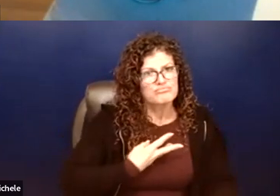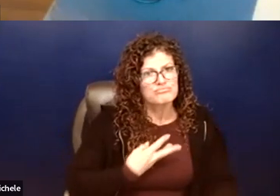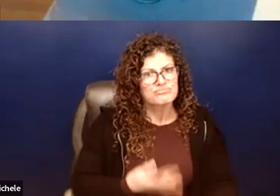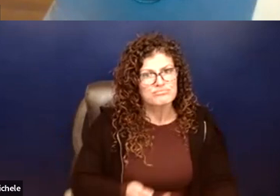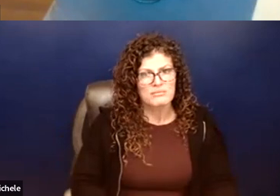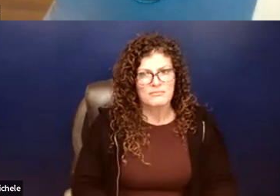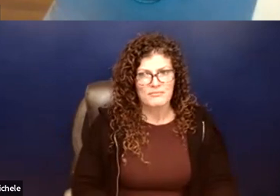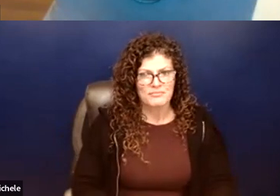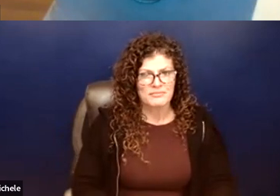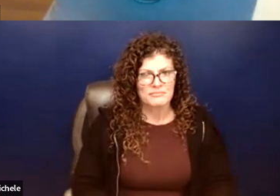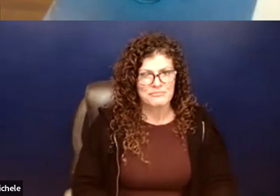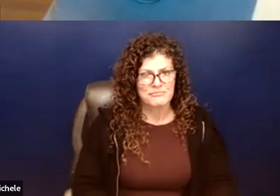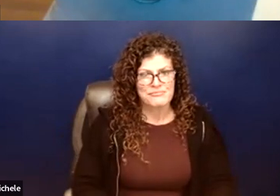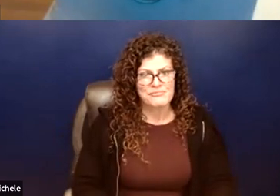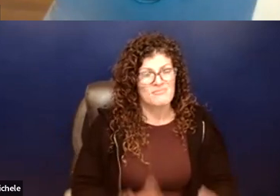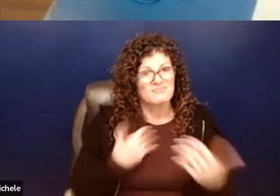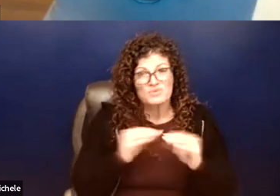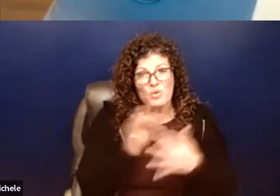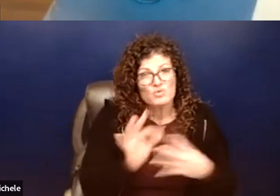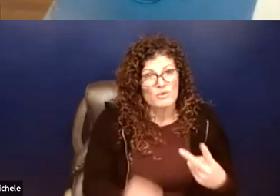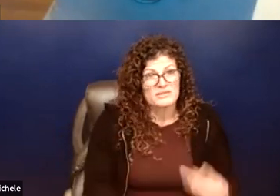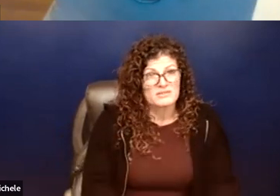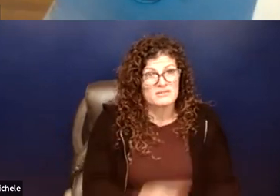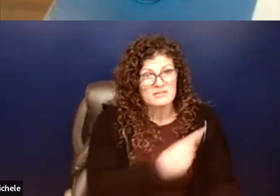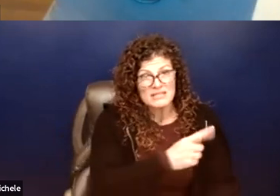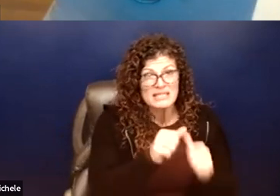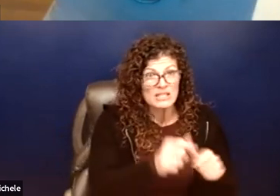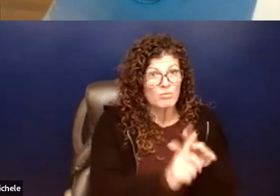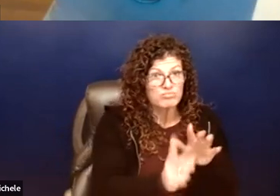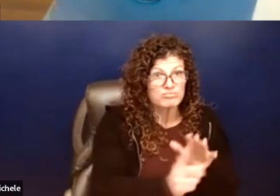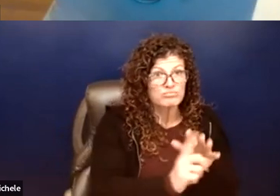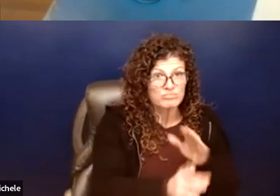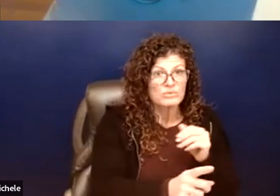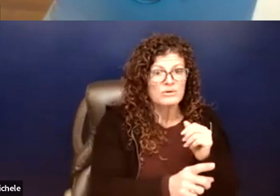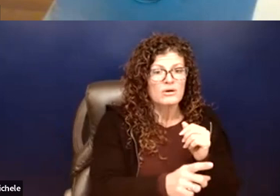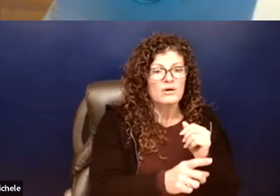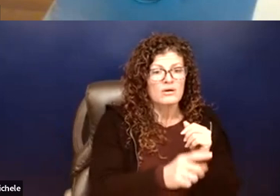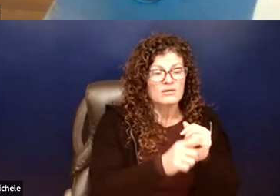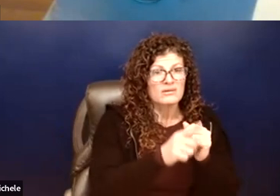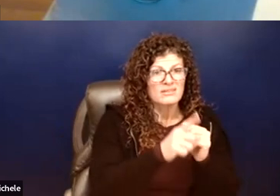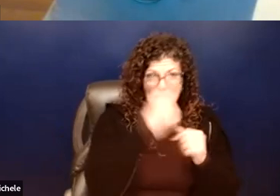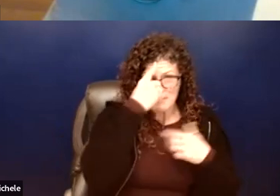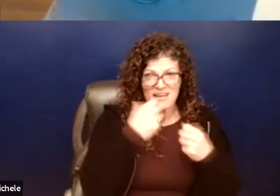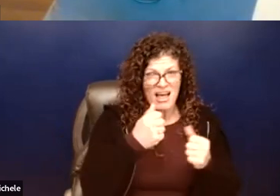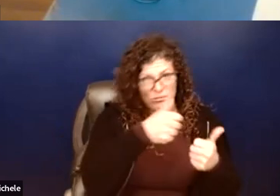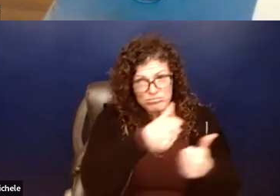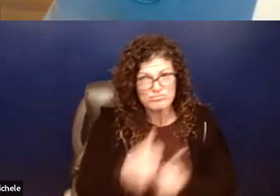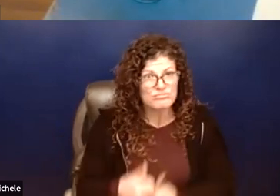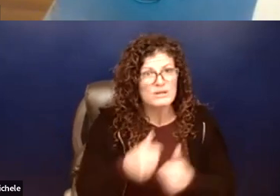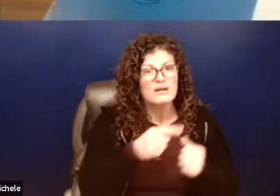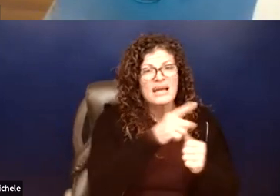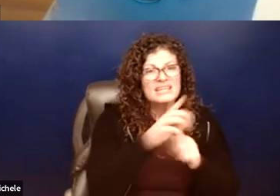so I had no choice. It was either him continuing to bolt and his mental health issues increasing and his behavioral in the